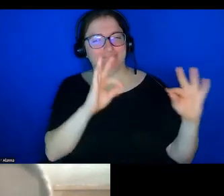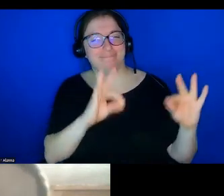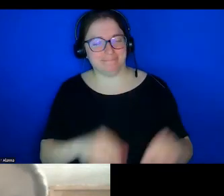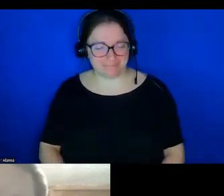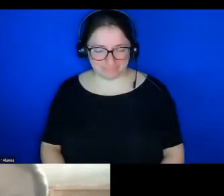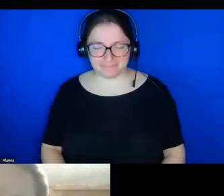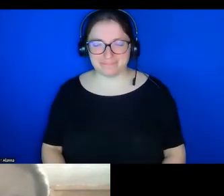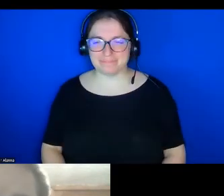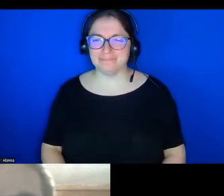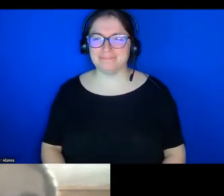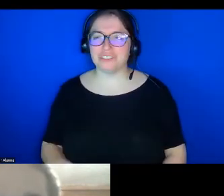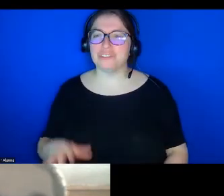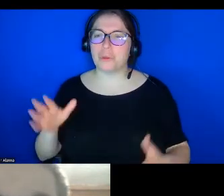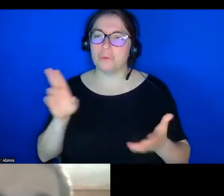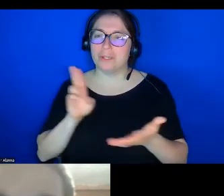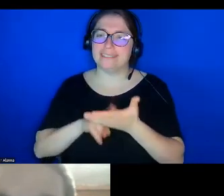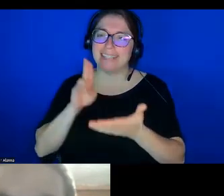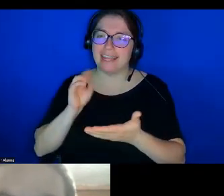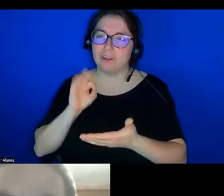so we're signing off